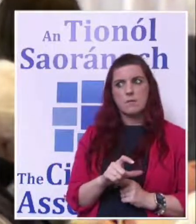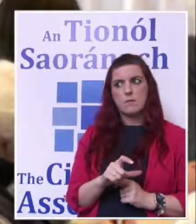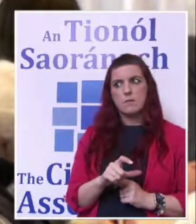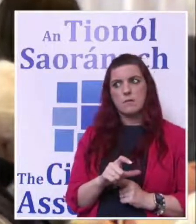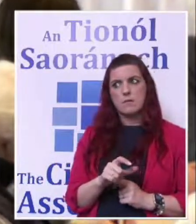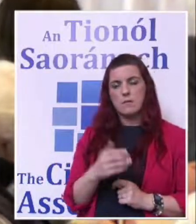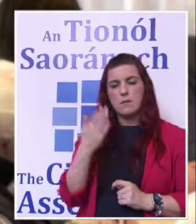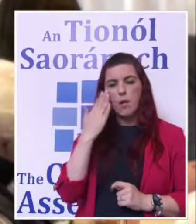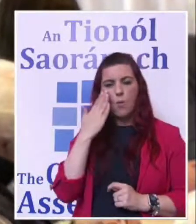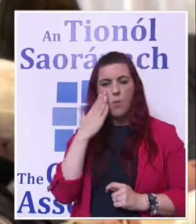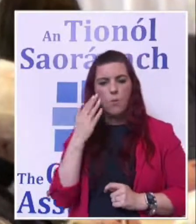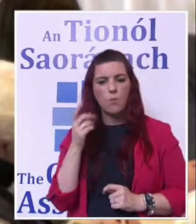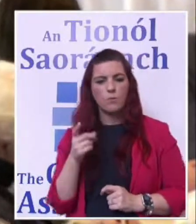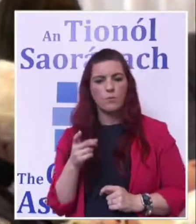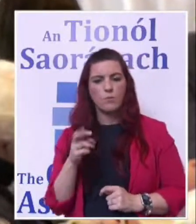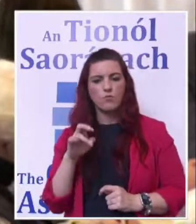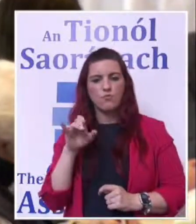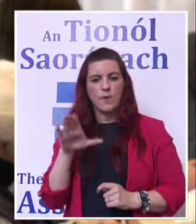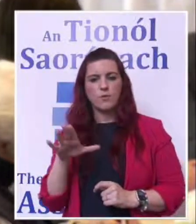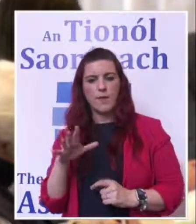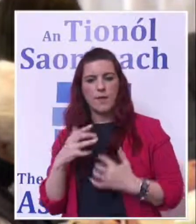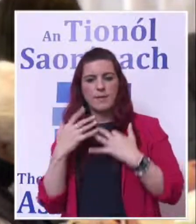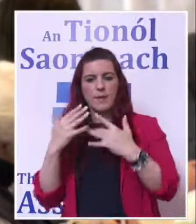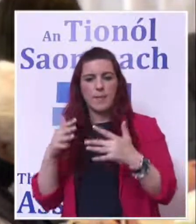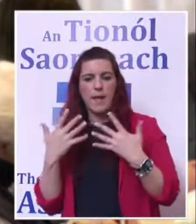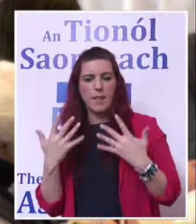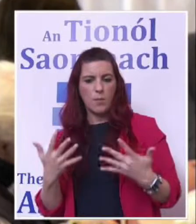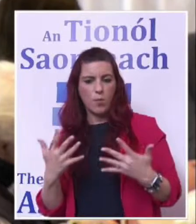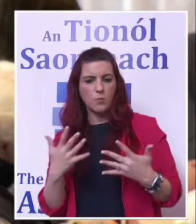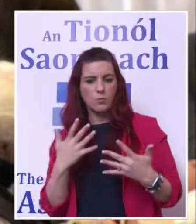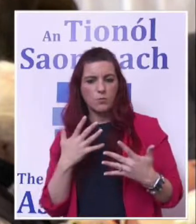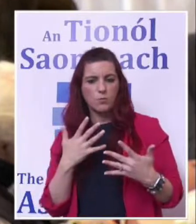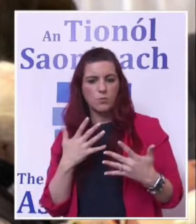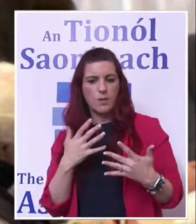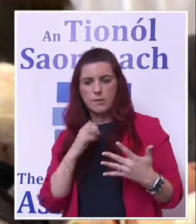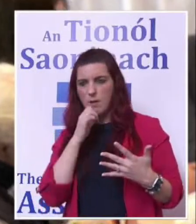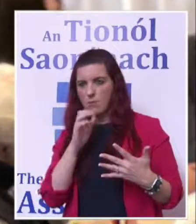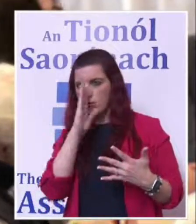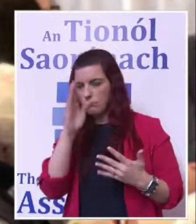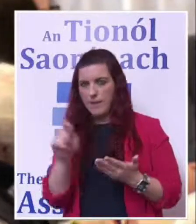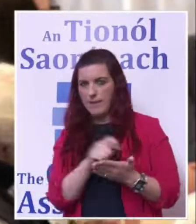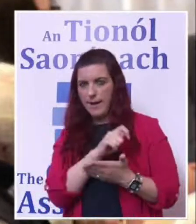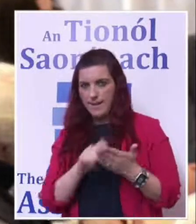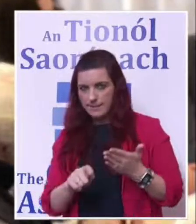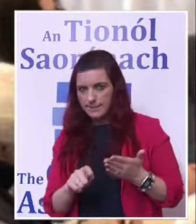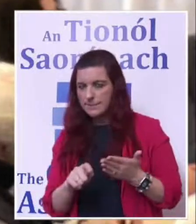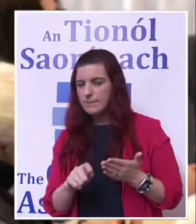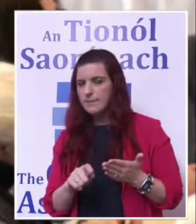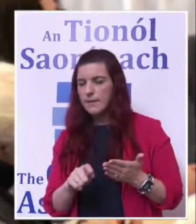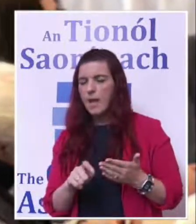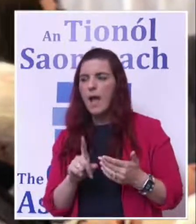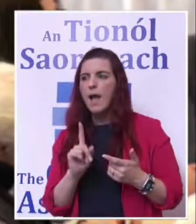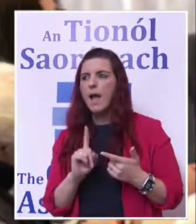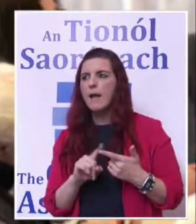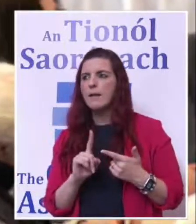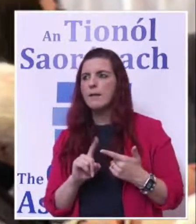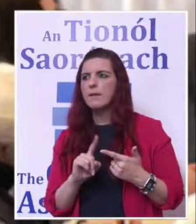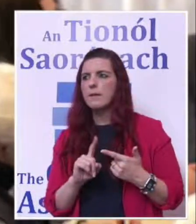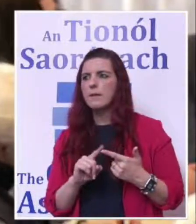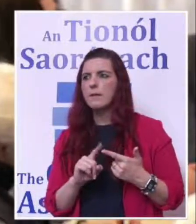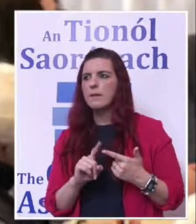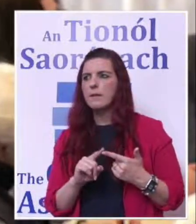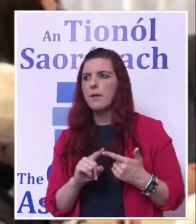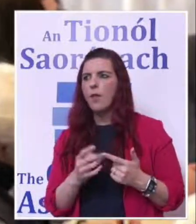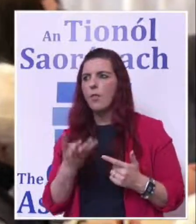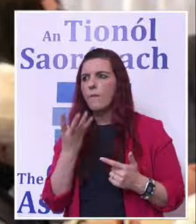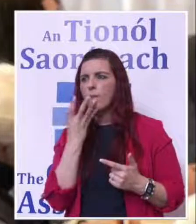moment isn't, obviously it's purely consultative, but it isn't directly elected. And secondly, just on the fourth point